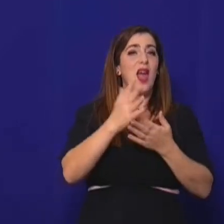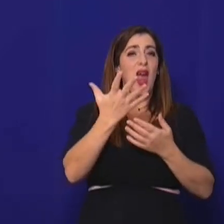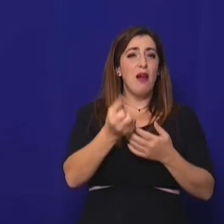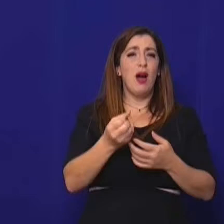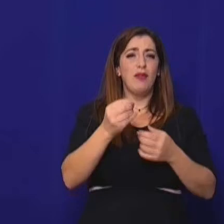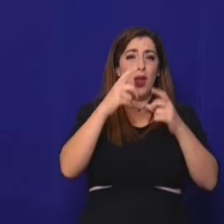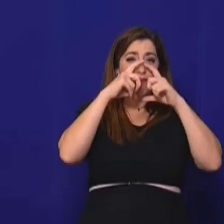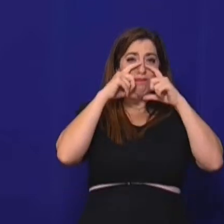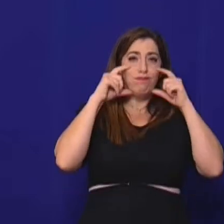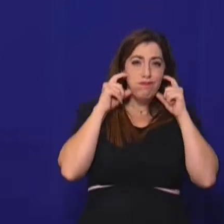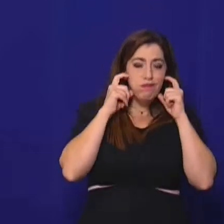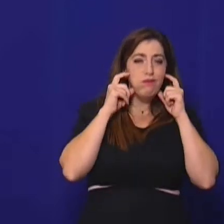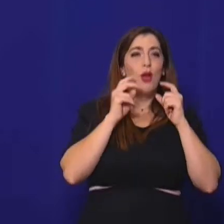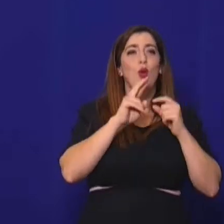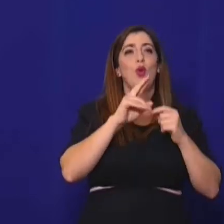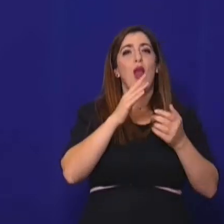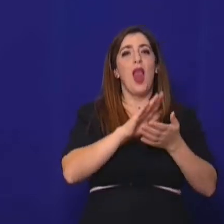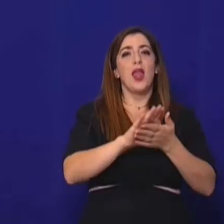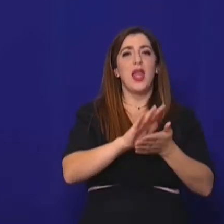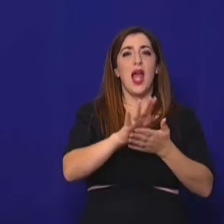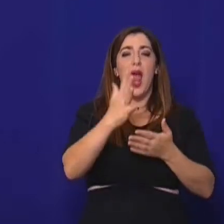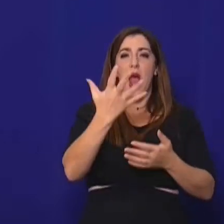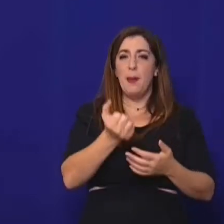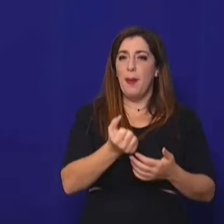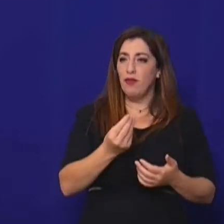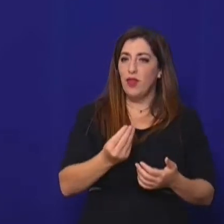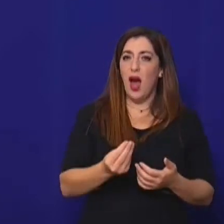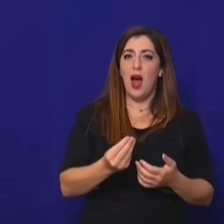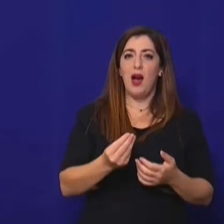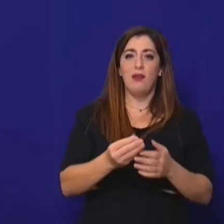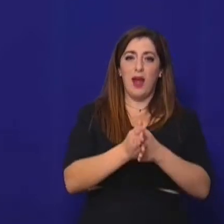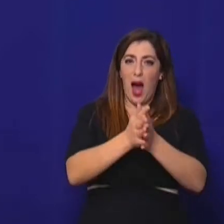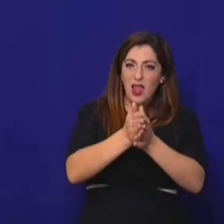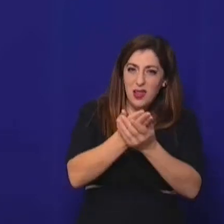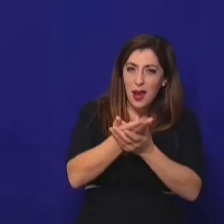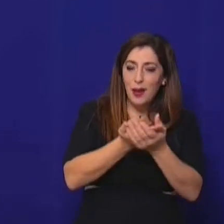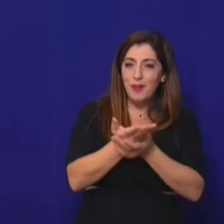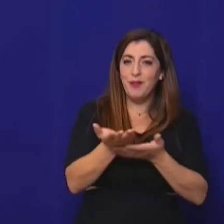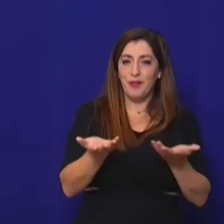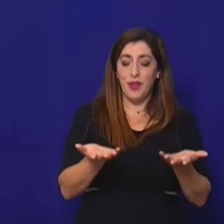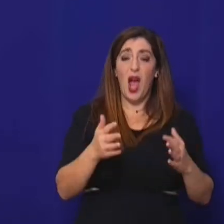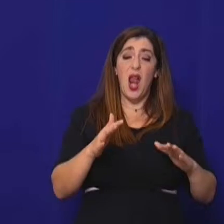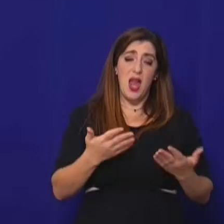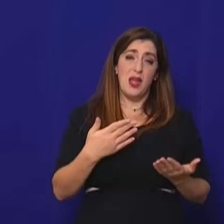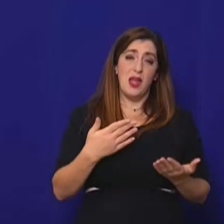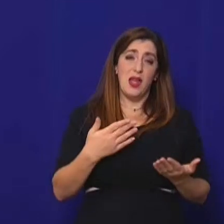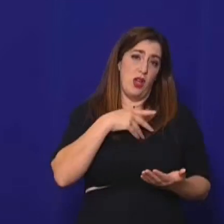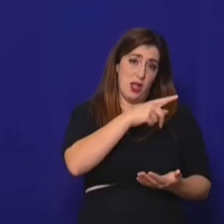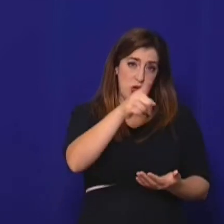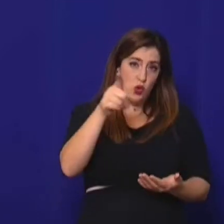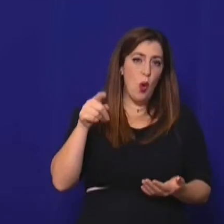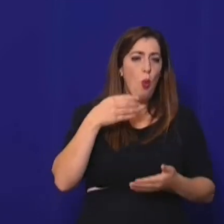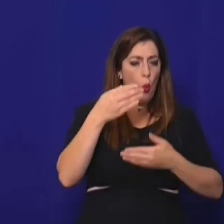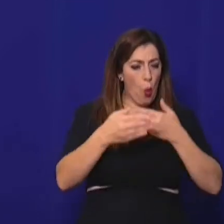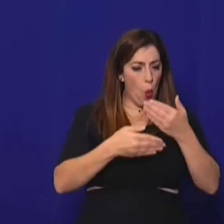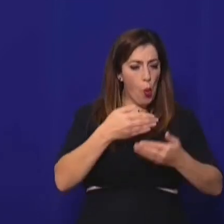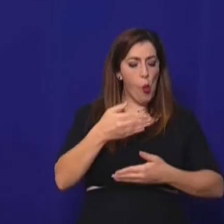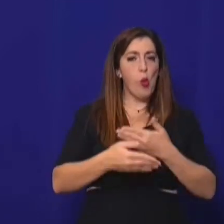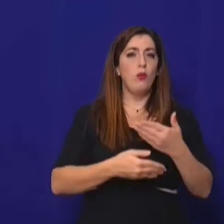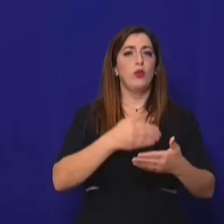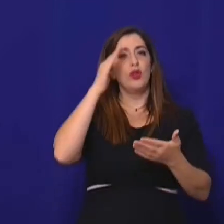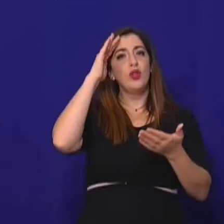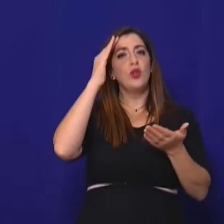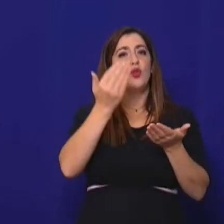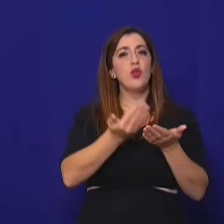kemm għall-COVID imma anke l-virusi oħrajn. U allura minn hawn appella lin-nies biex nibqgħu nsegwu dawn il-miżuri ta' prevenzjoni